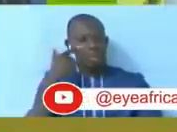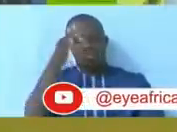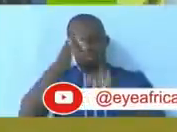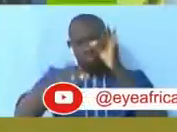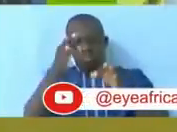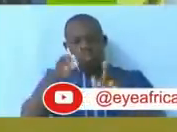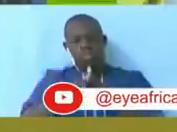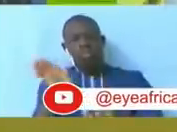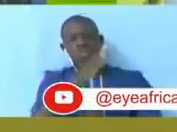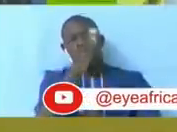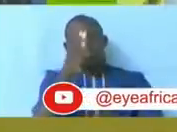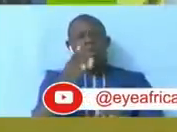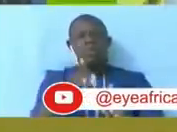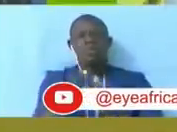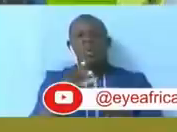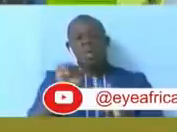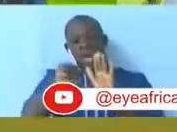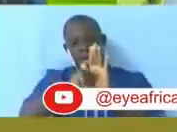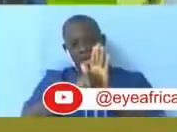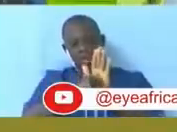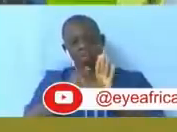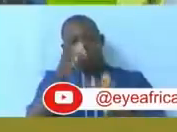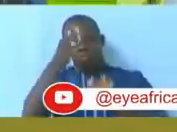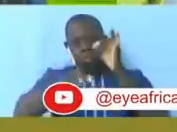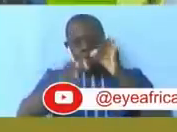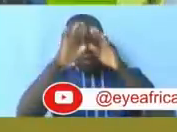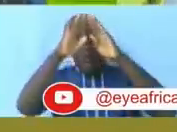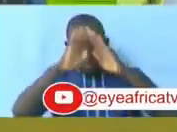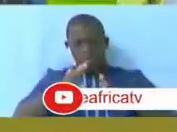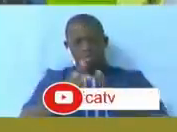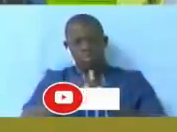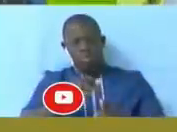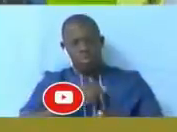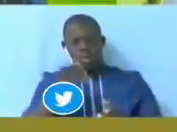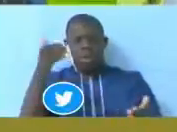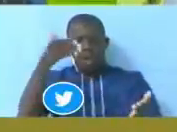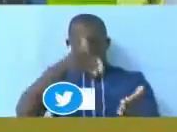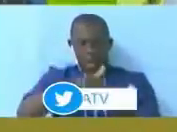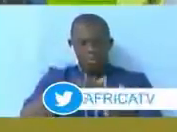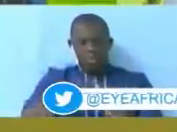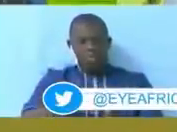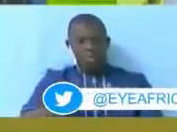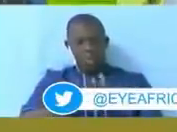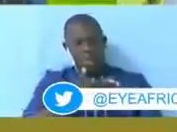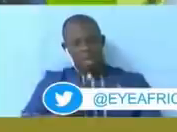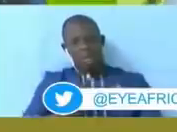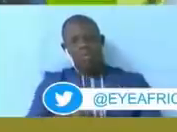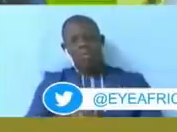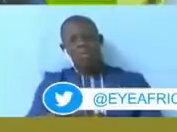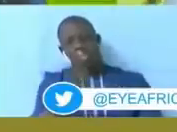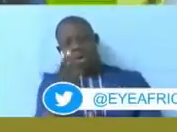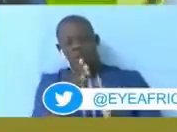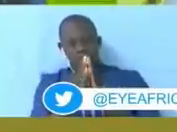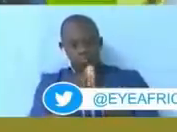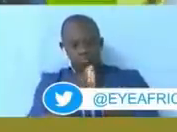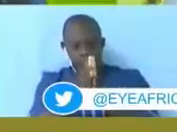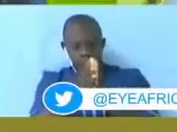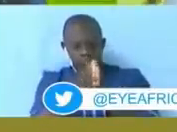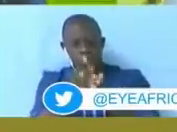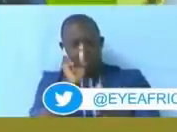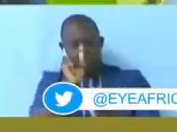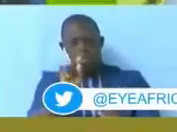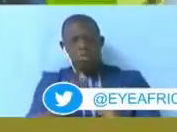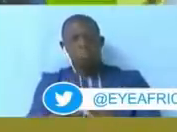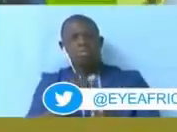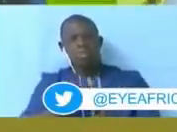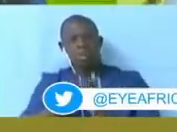ro ndara SAU la kiti bundaro. I was coming. Bina kang. I had one of the small boats. Ngani mbula tanyim kulunde ngokono.